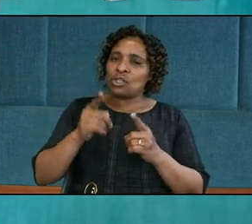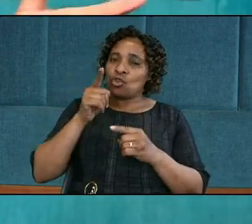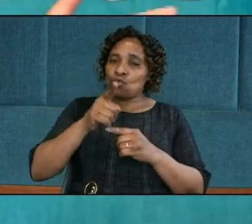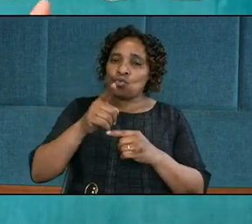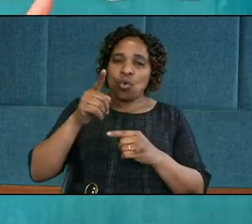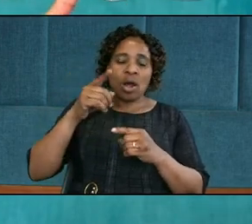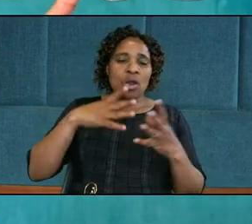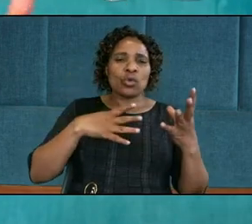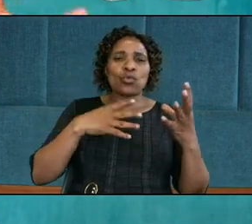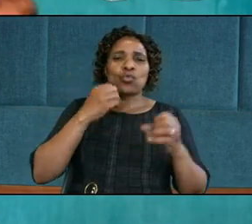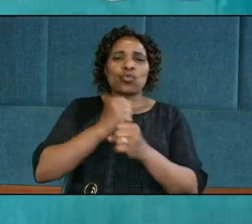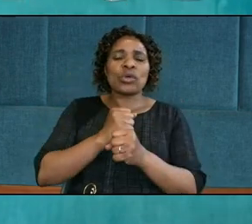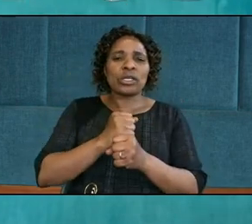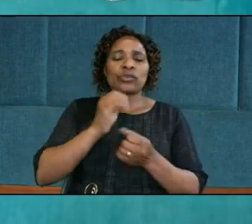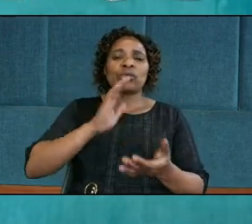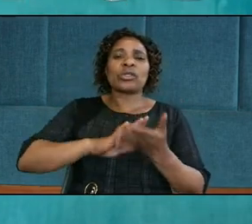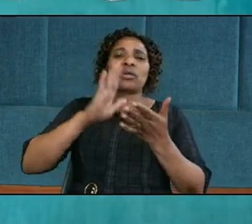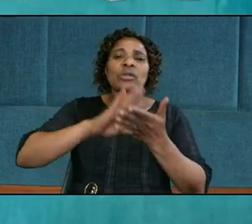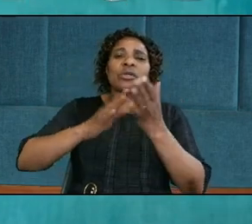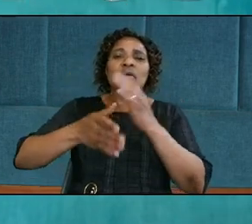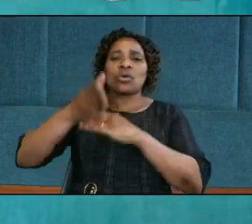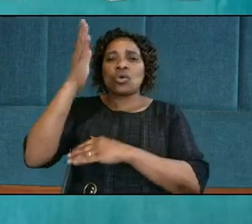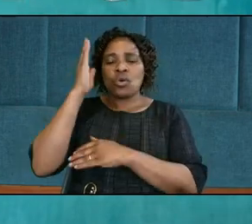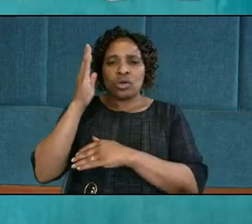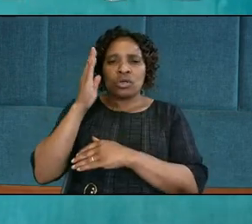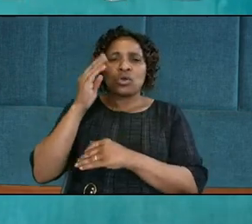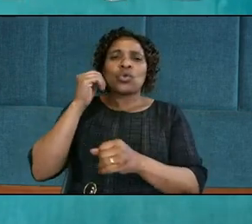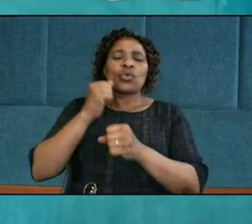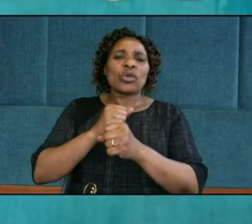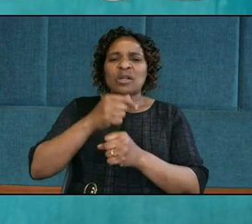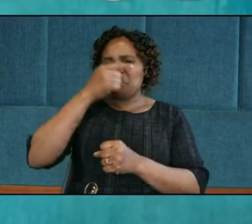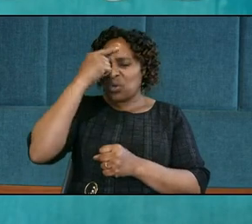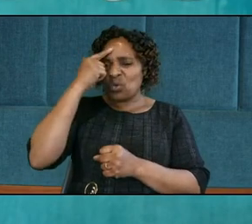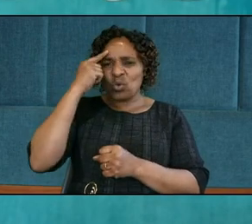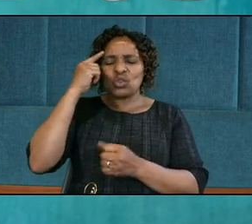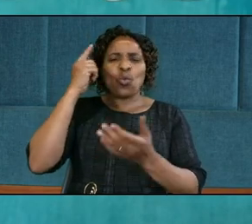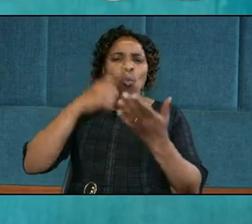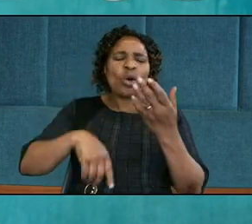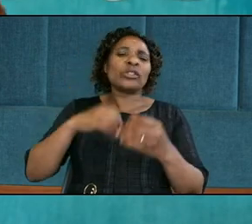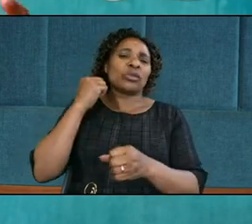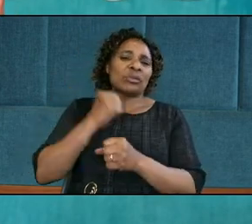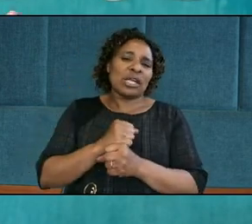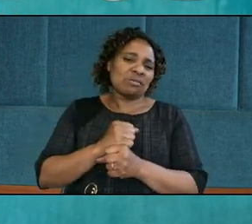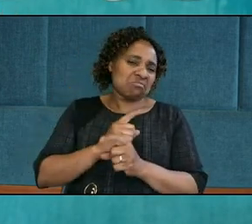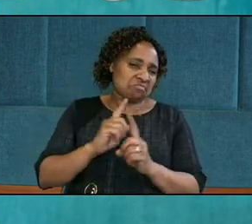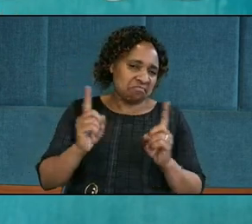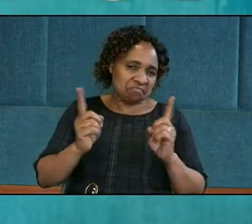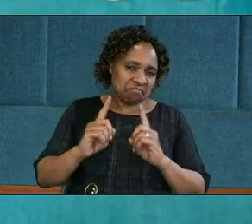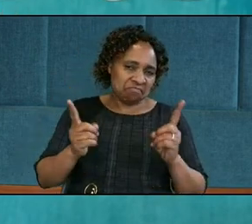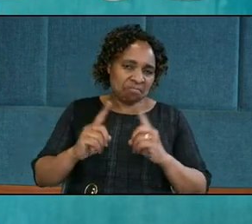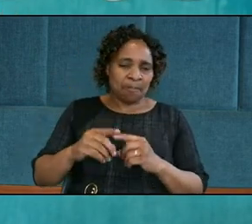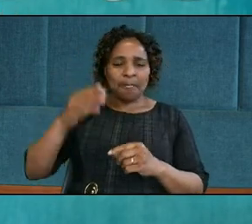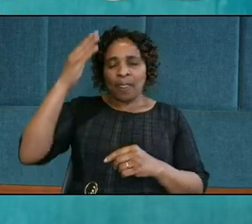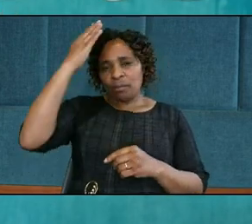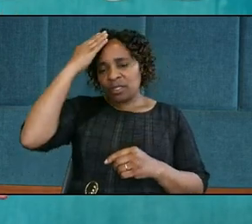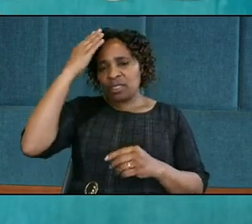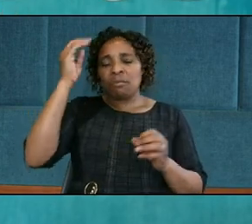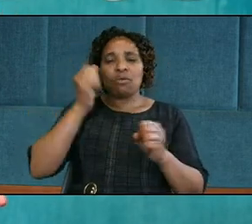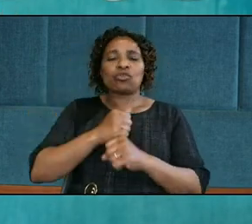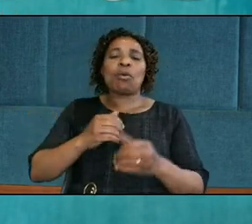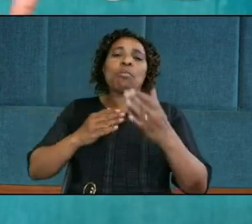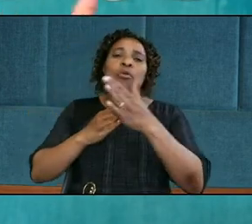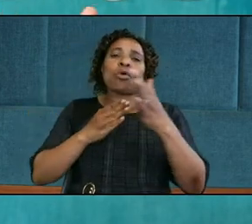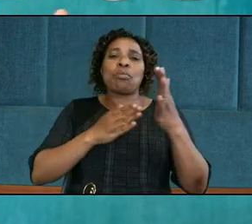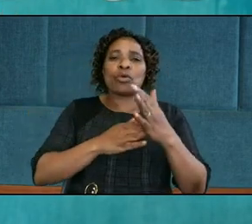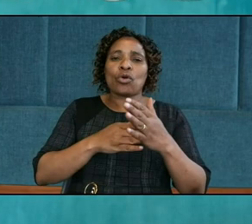not doing it to glorify your own name. You're doing it because it is what should be done. So humility does not hinder you from